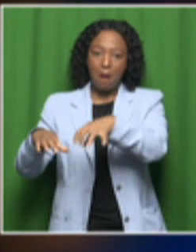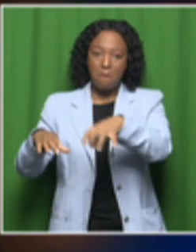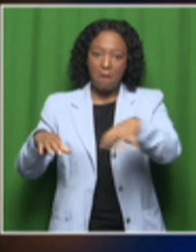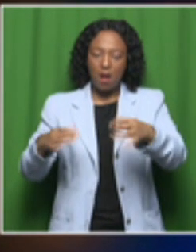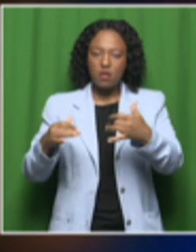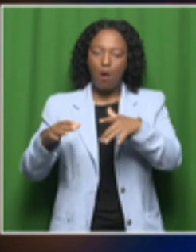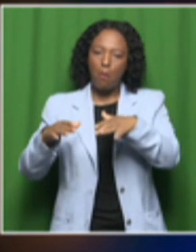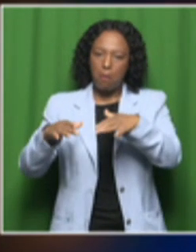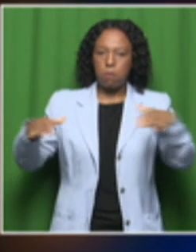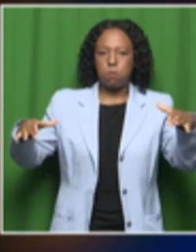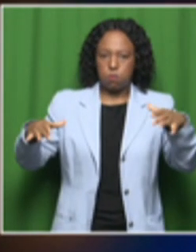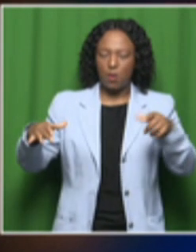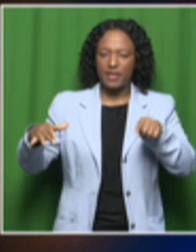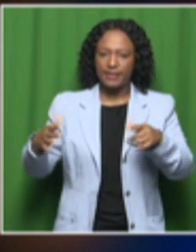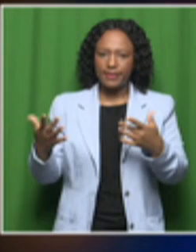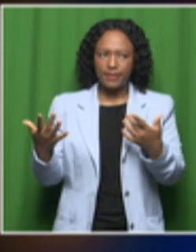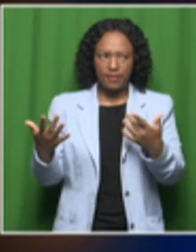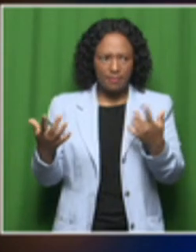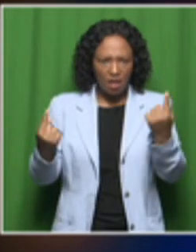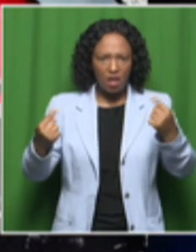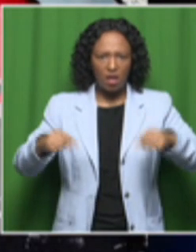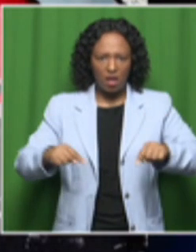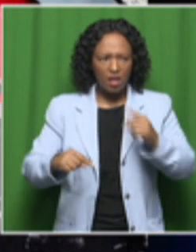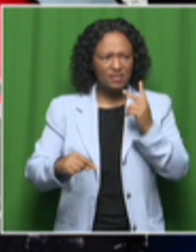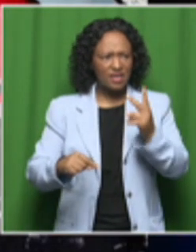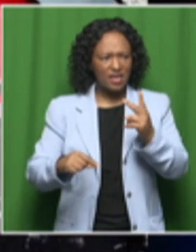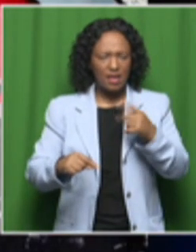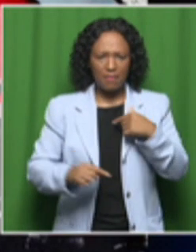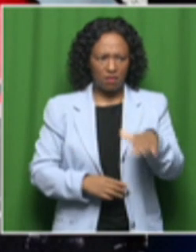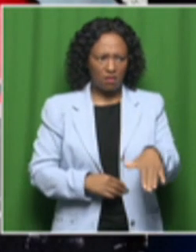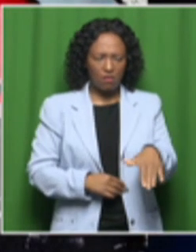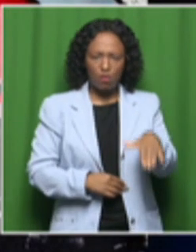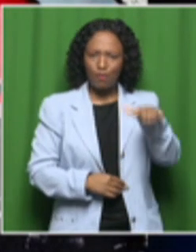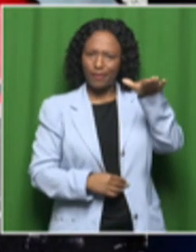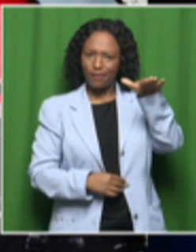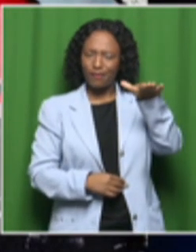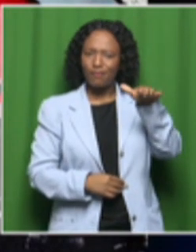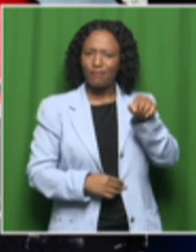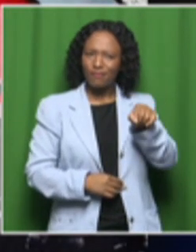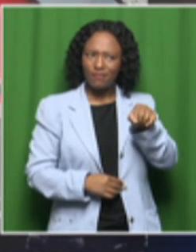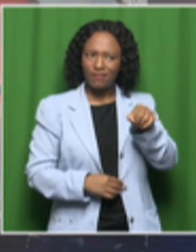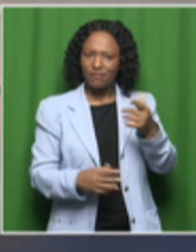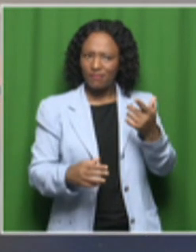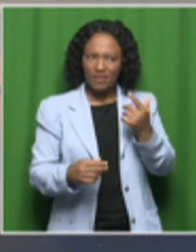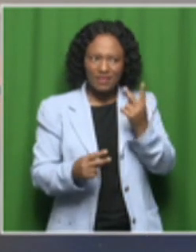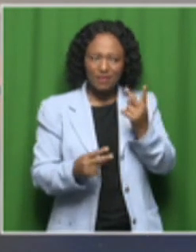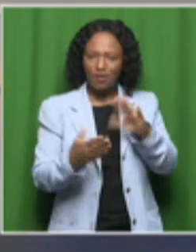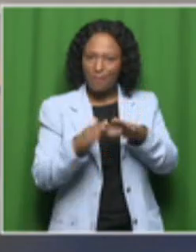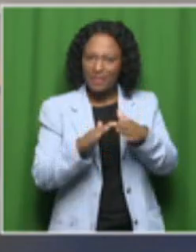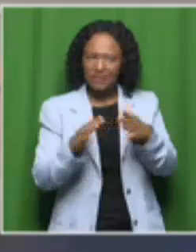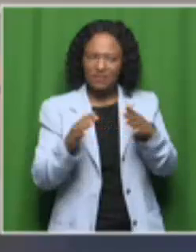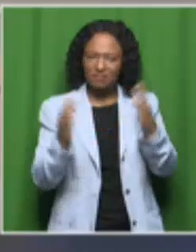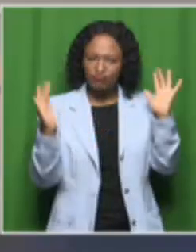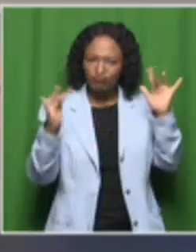So having to see that as well, growing up and seeing the community gathering,